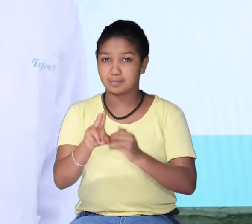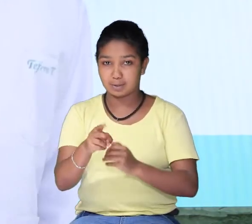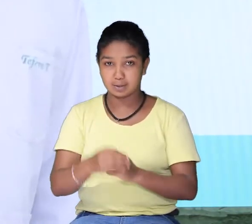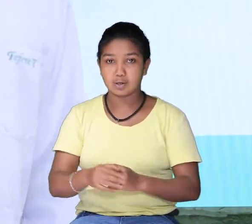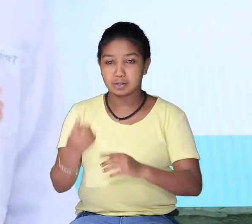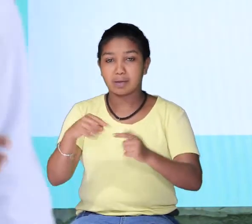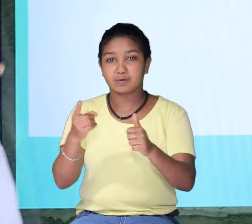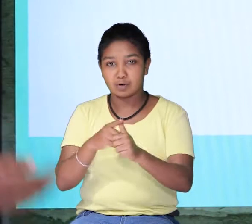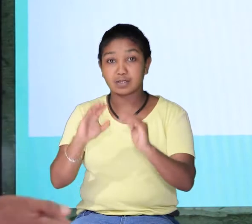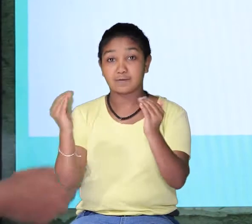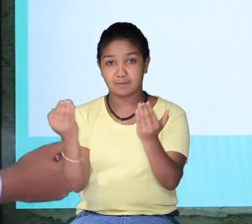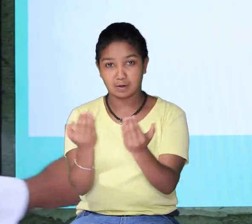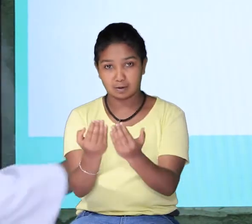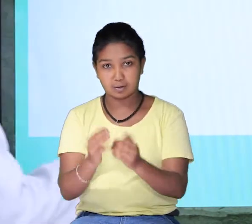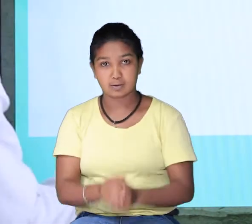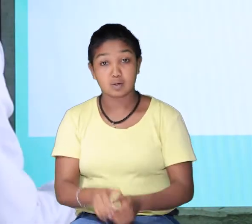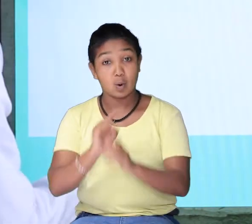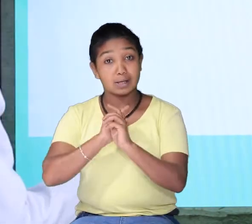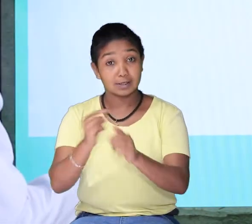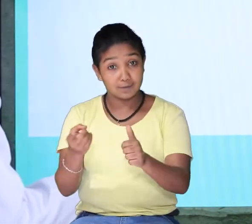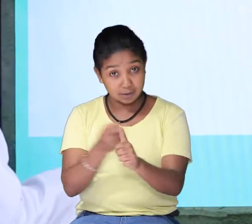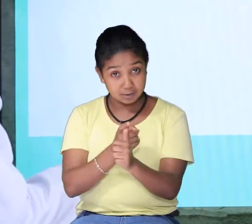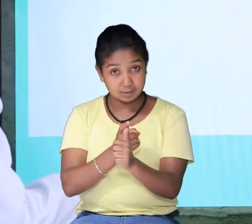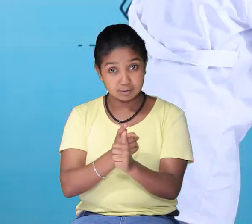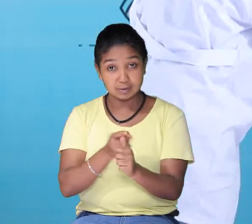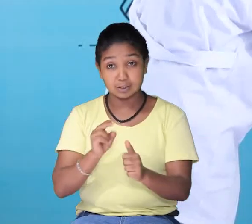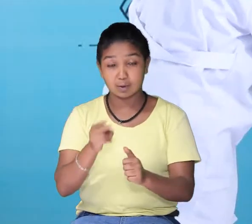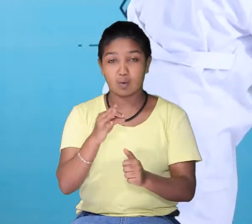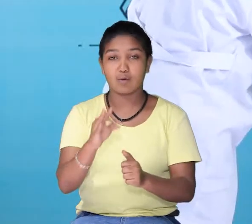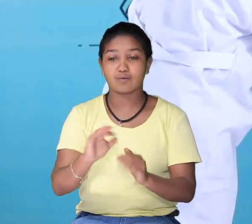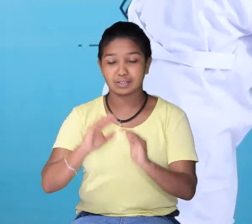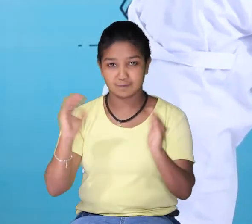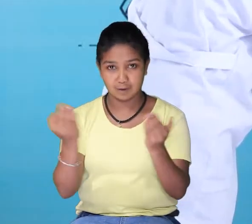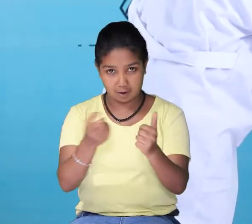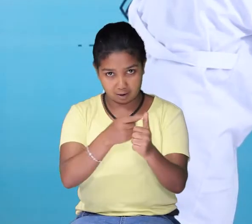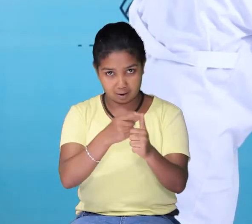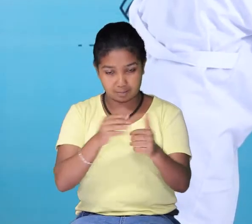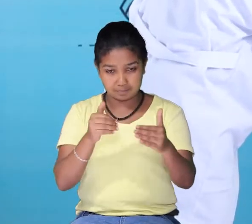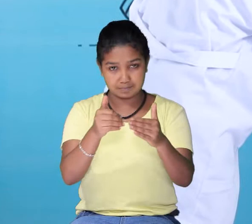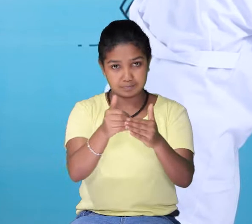comes first. So when you put your answer, first the speed of sphere